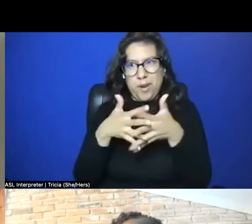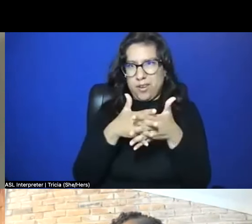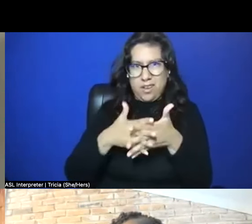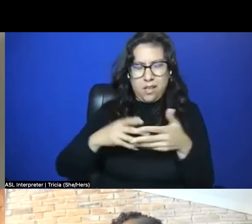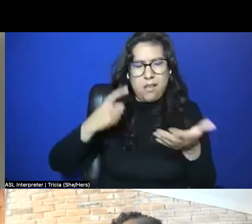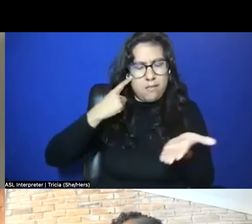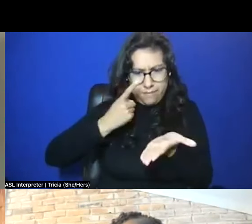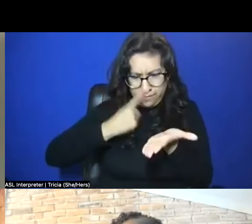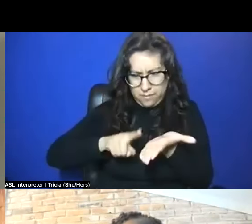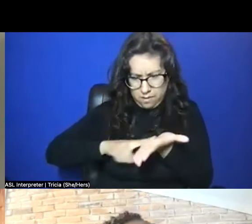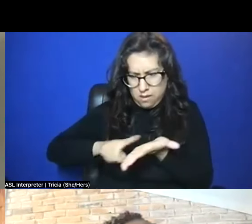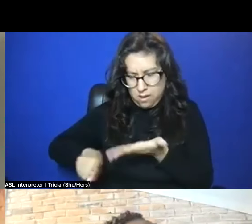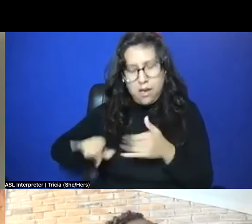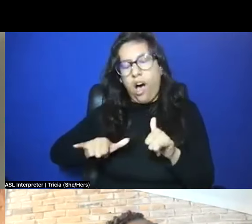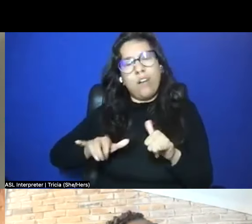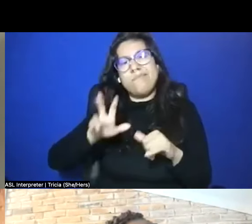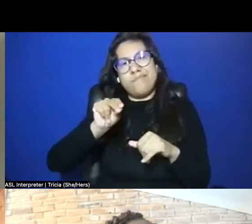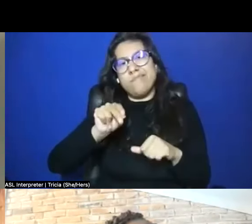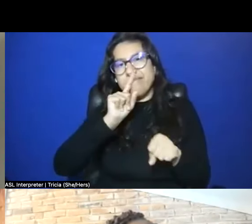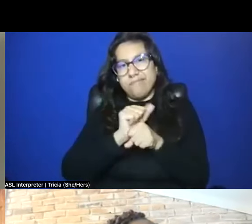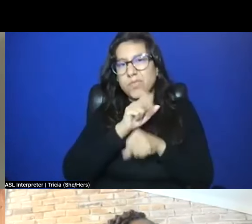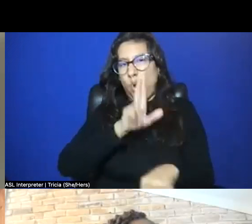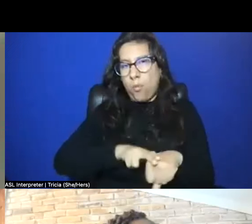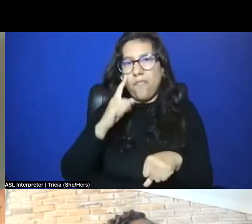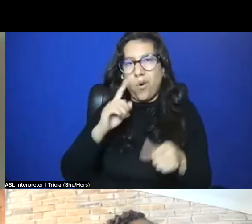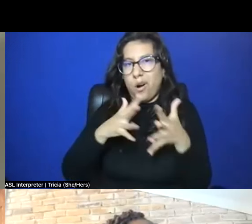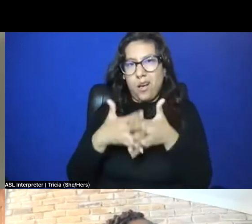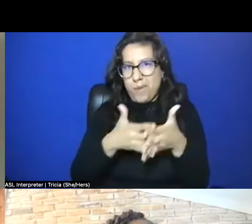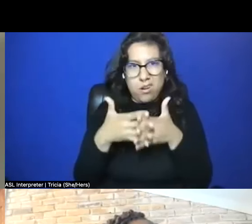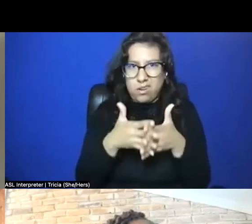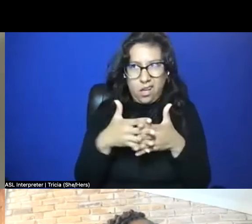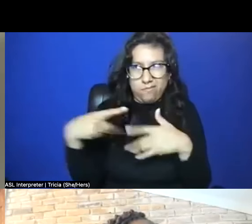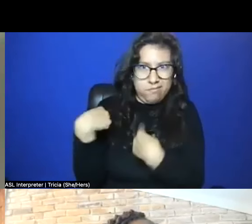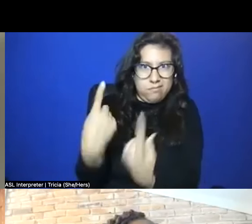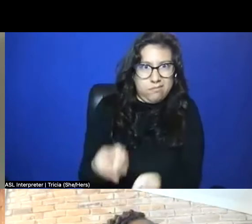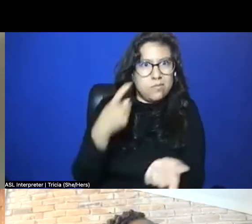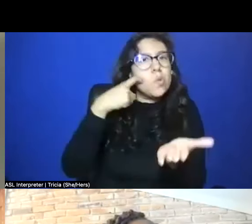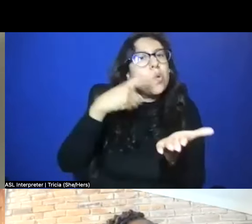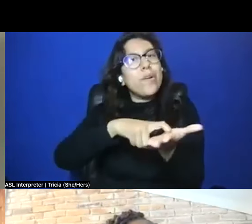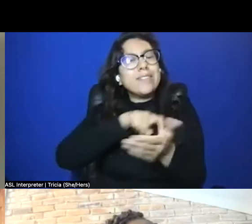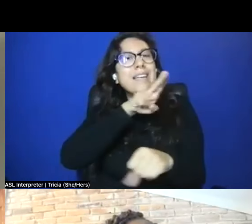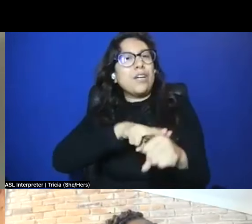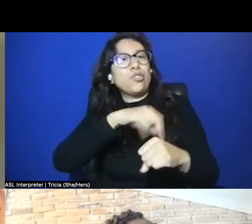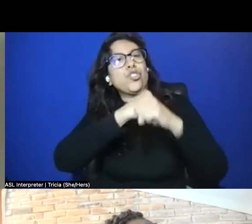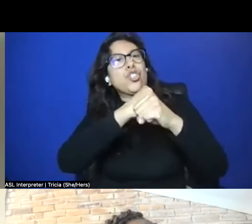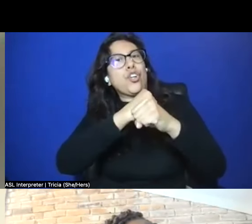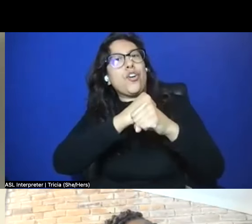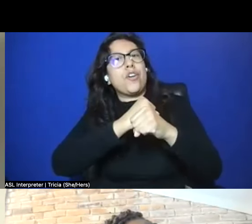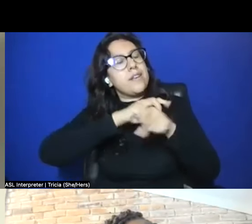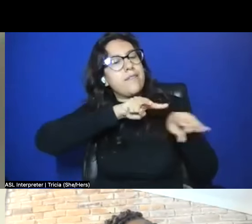actually very, very normal for America, and that if we just focus on what the national security state views as to